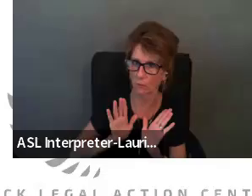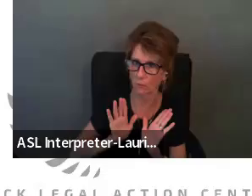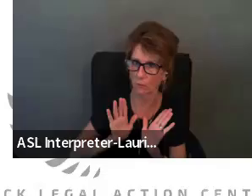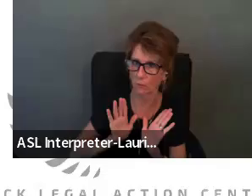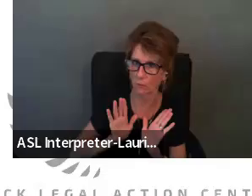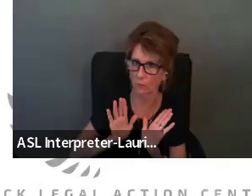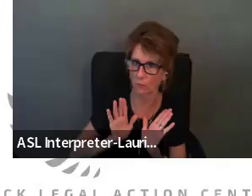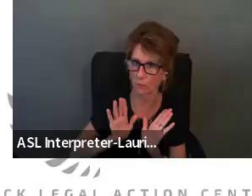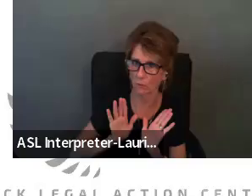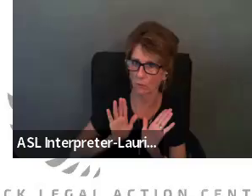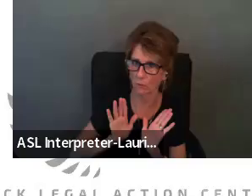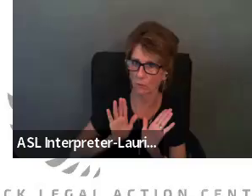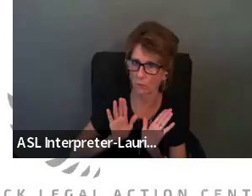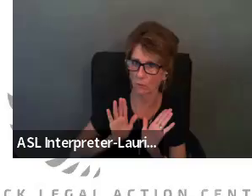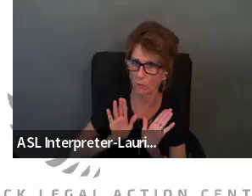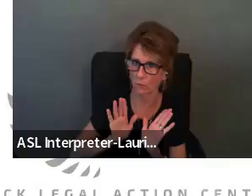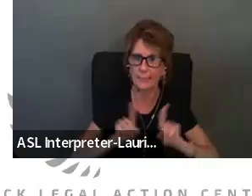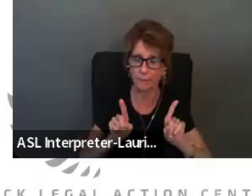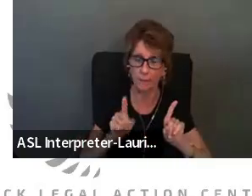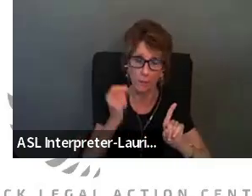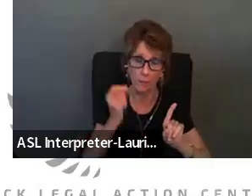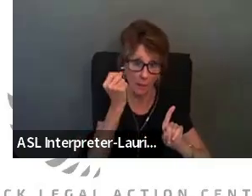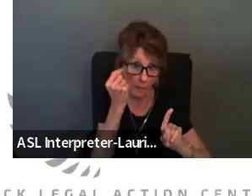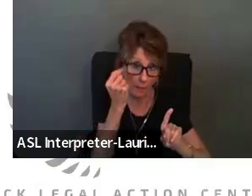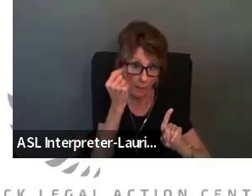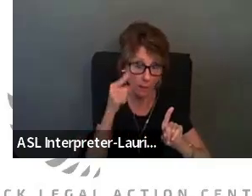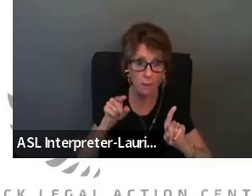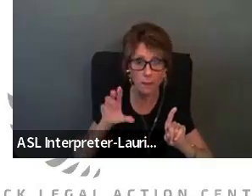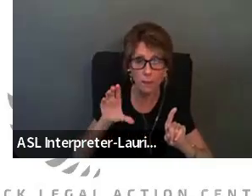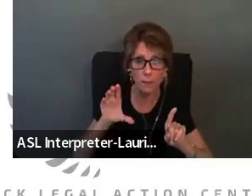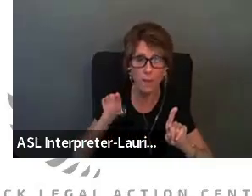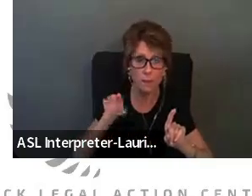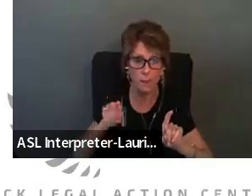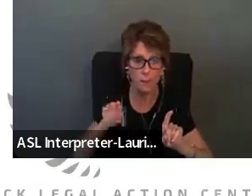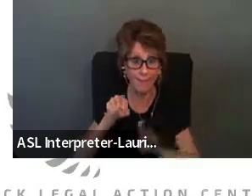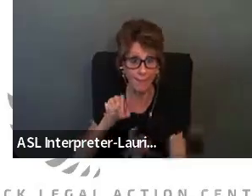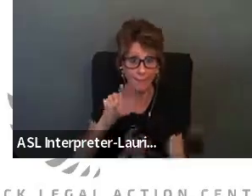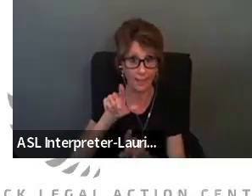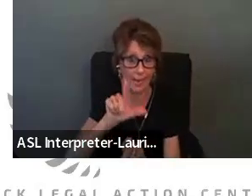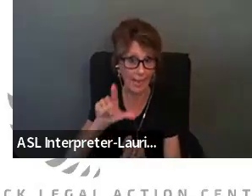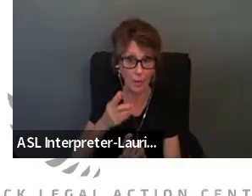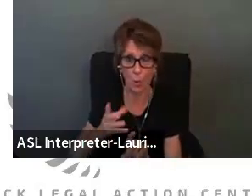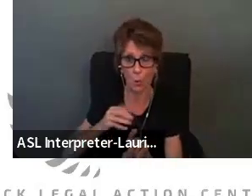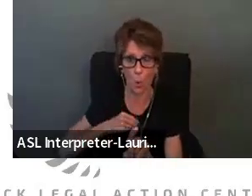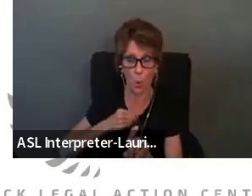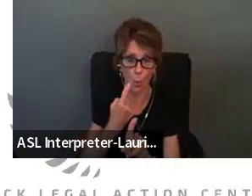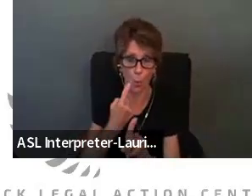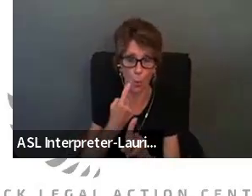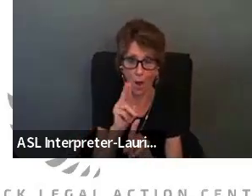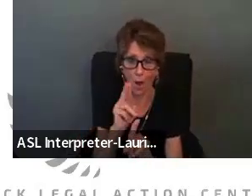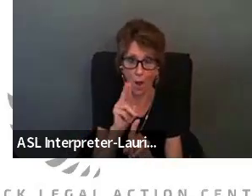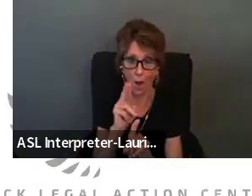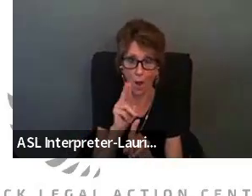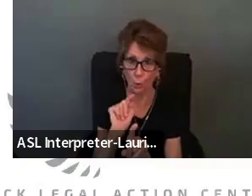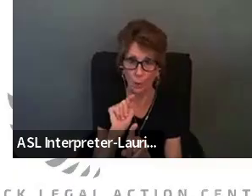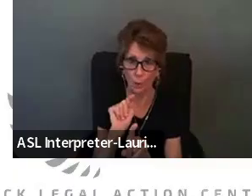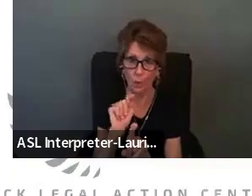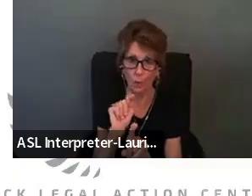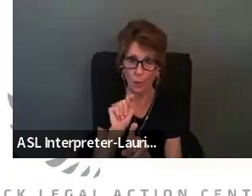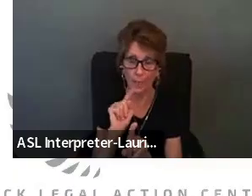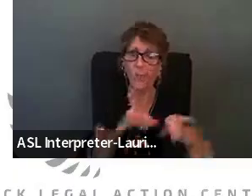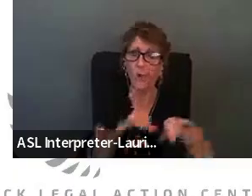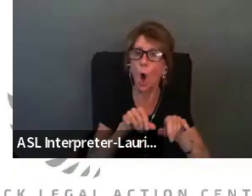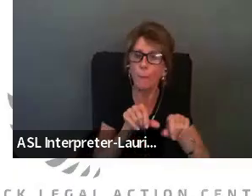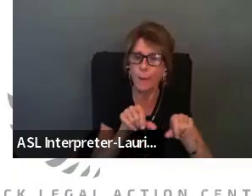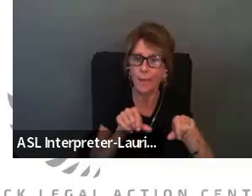where the landlord owns only that particular unit. They have no control over the common areas to enter